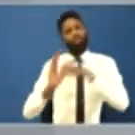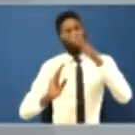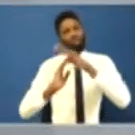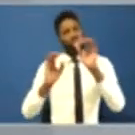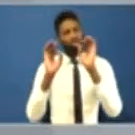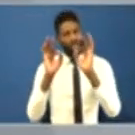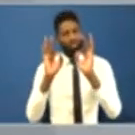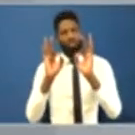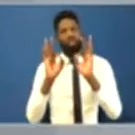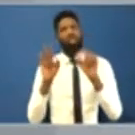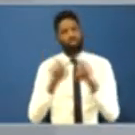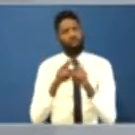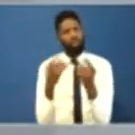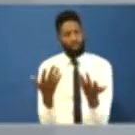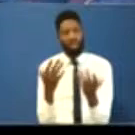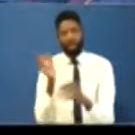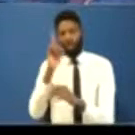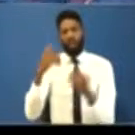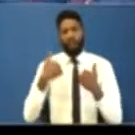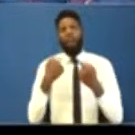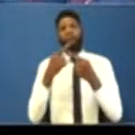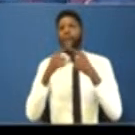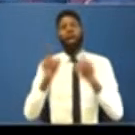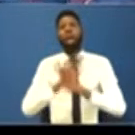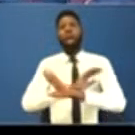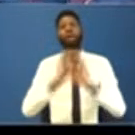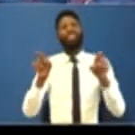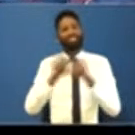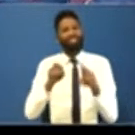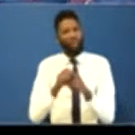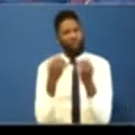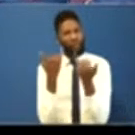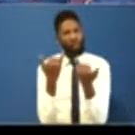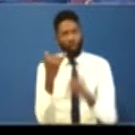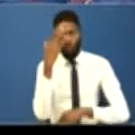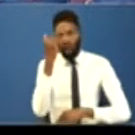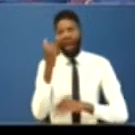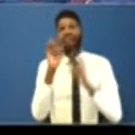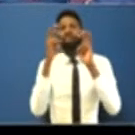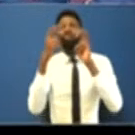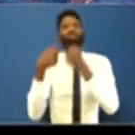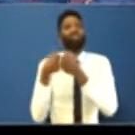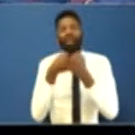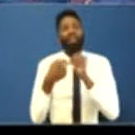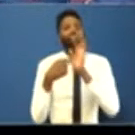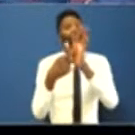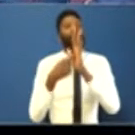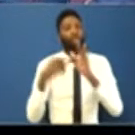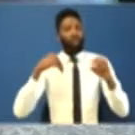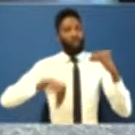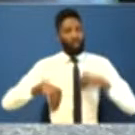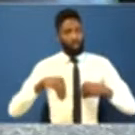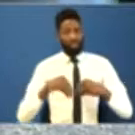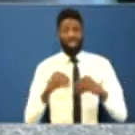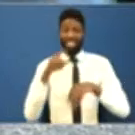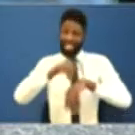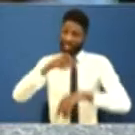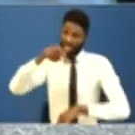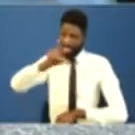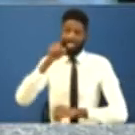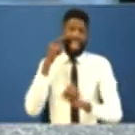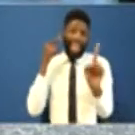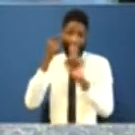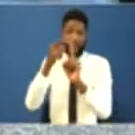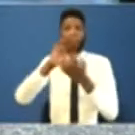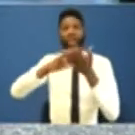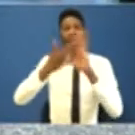space that nairobi should be occupying but that is not the case partially because of issues such as corruption as you seek this mandate what loopholes